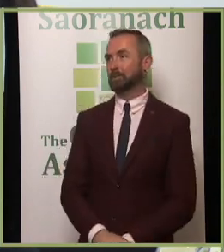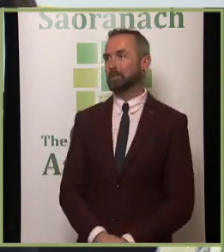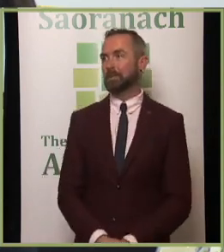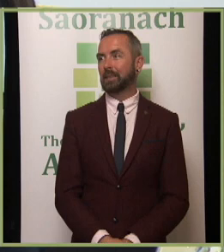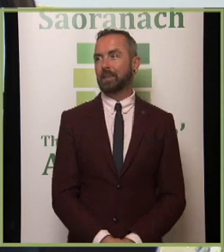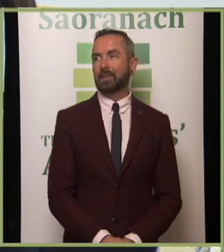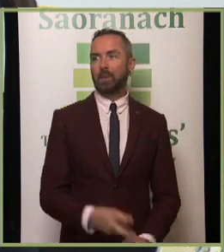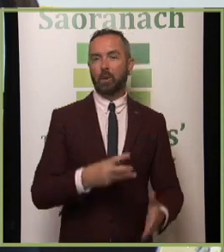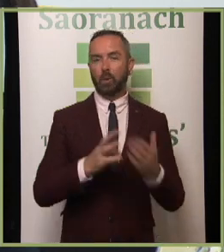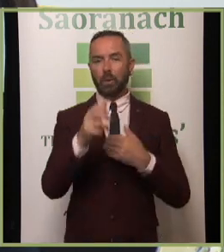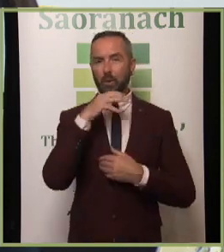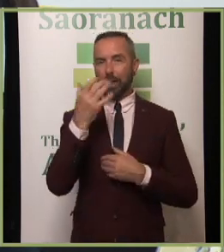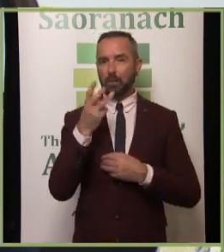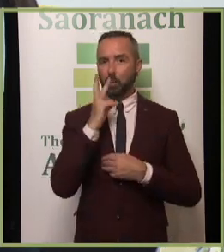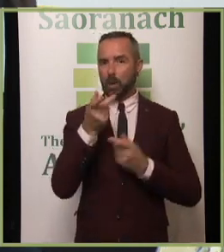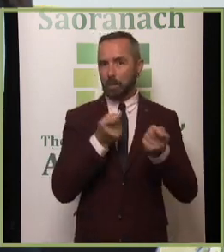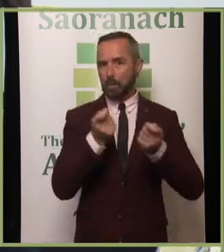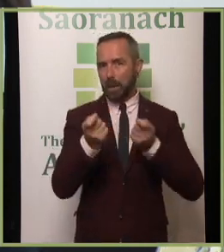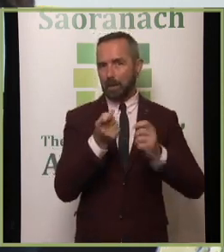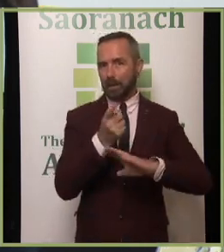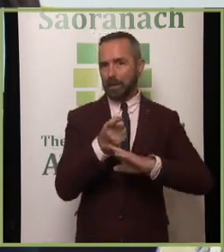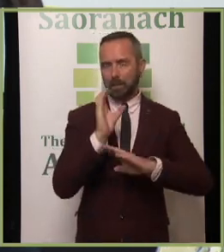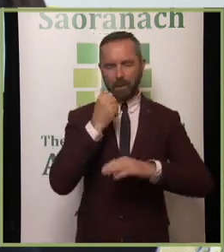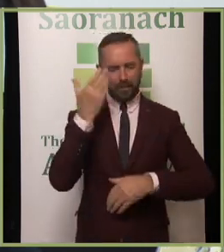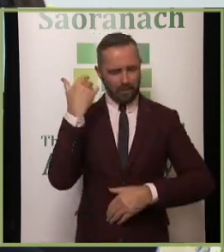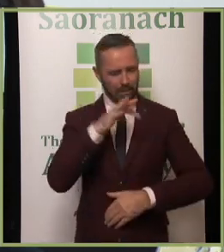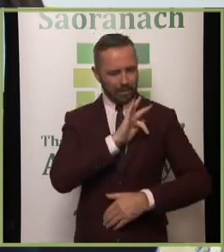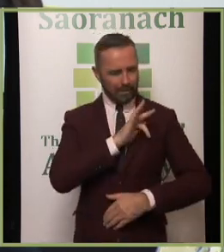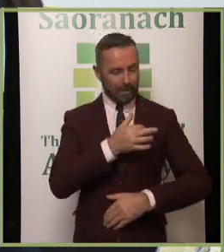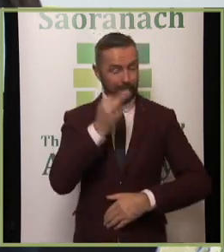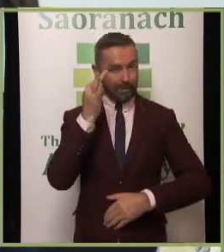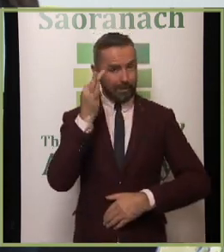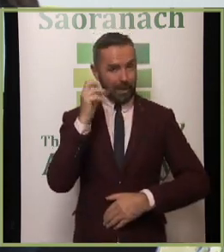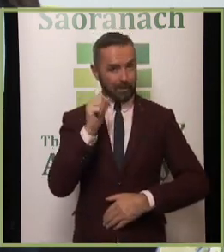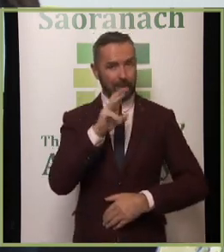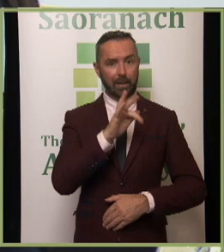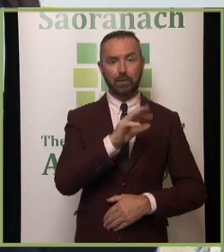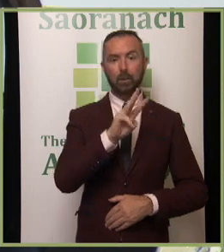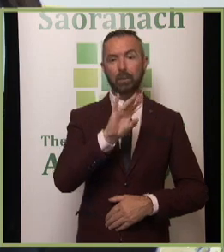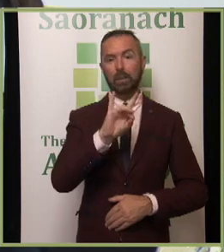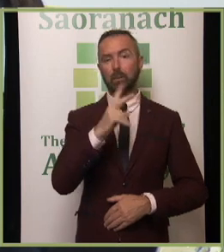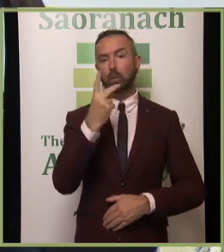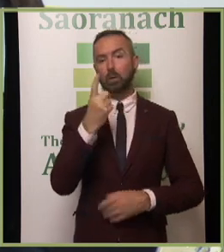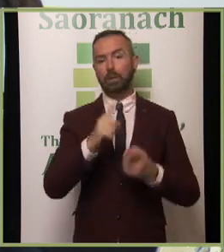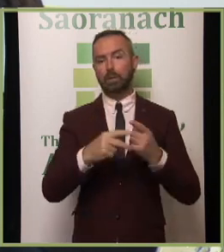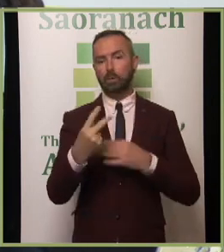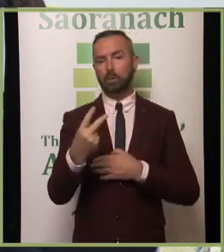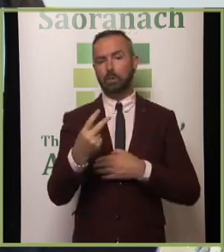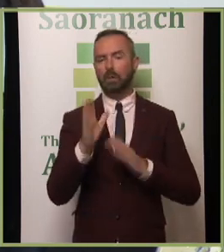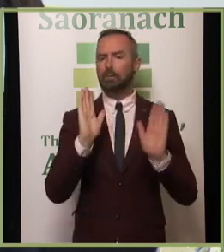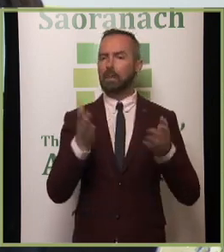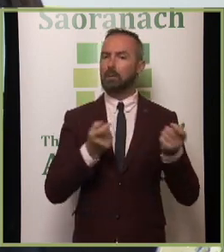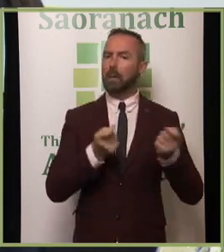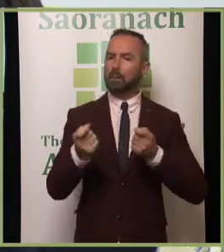where we didn't have managed in it, because actually, I forgot myself. If we do FWH 1 and 2, the management's covered,